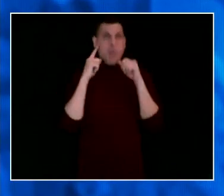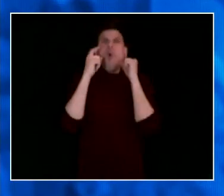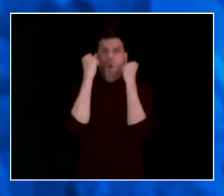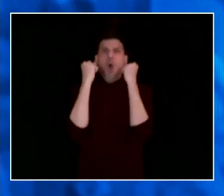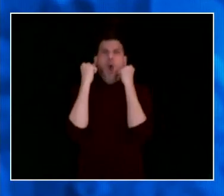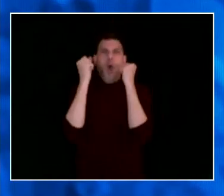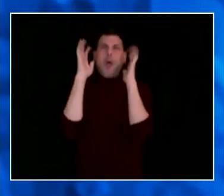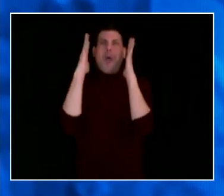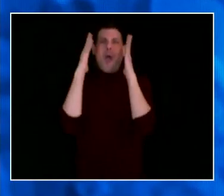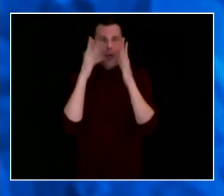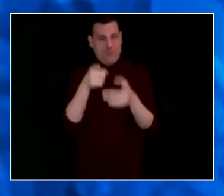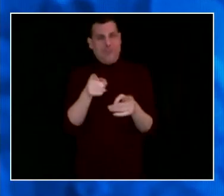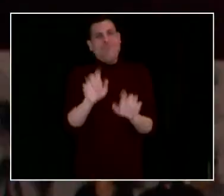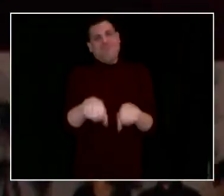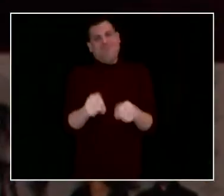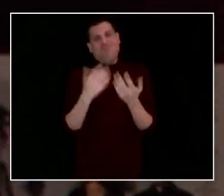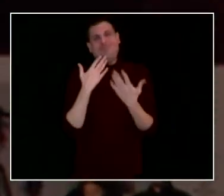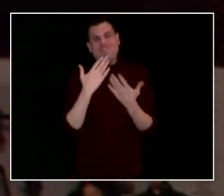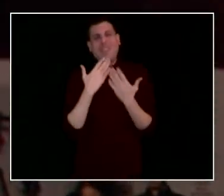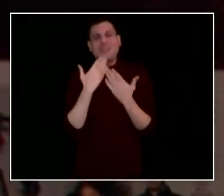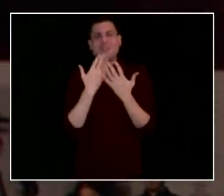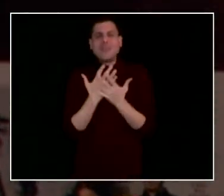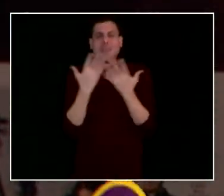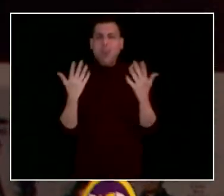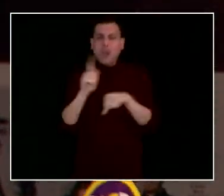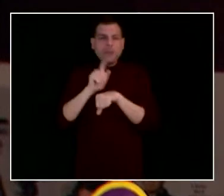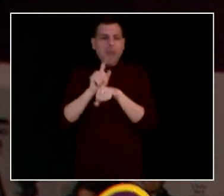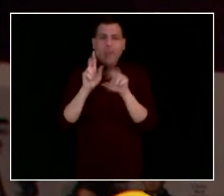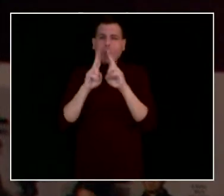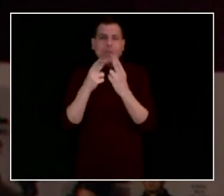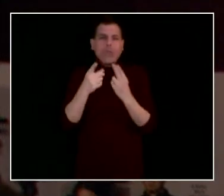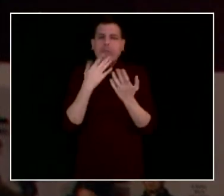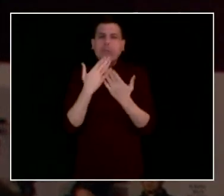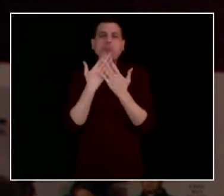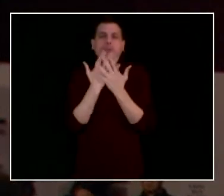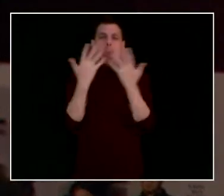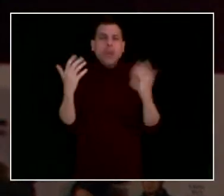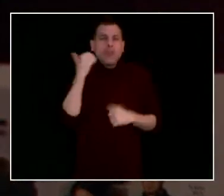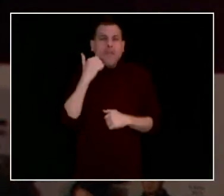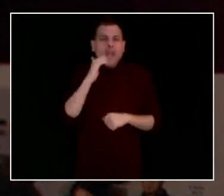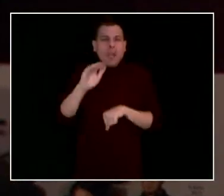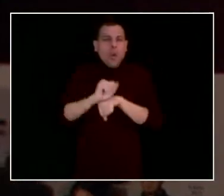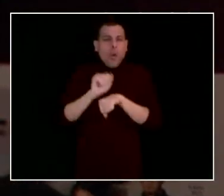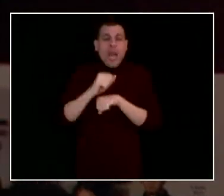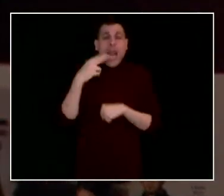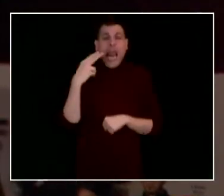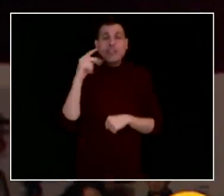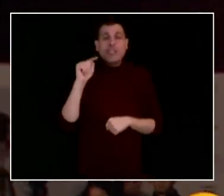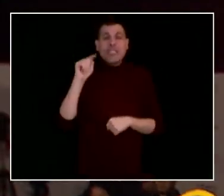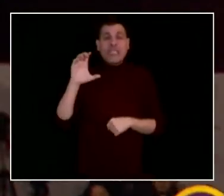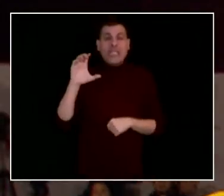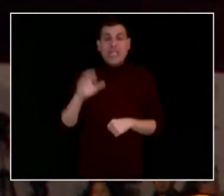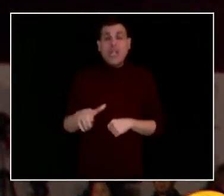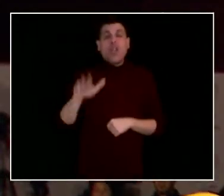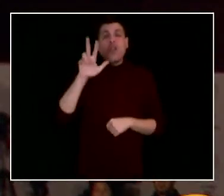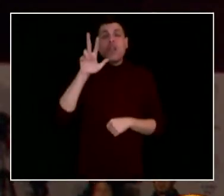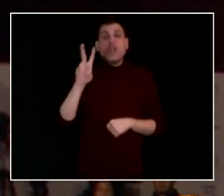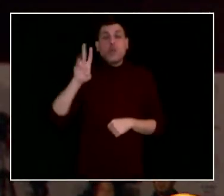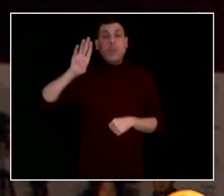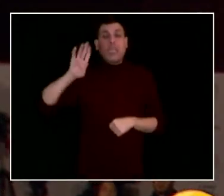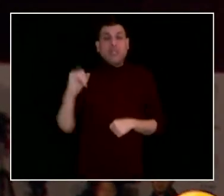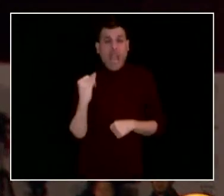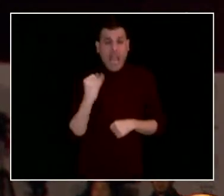I want to thank labor so much for what you do every day, including HTC, 32BJ,